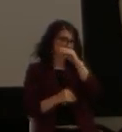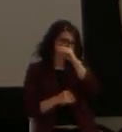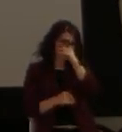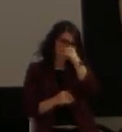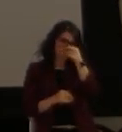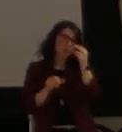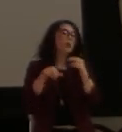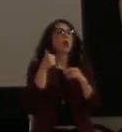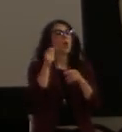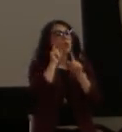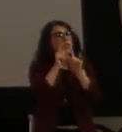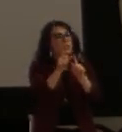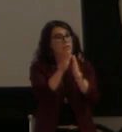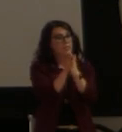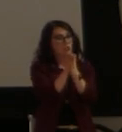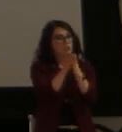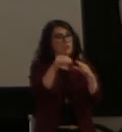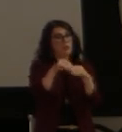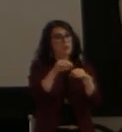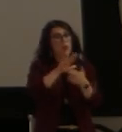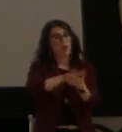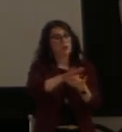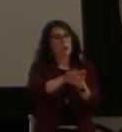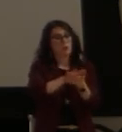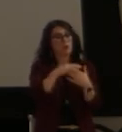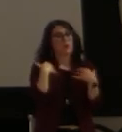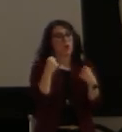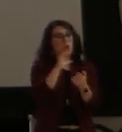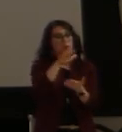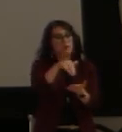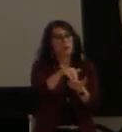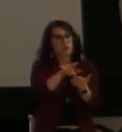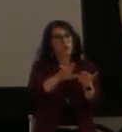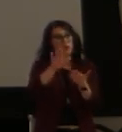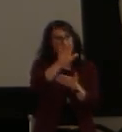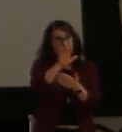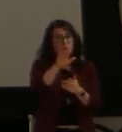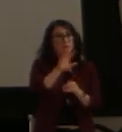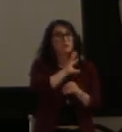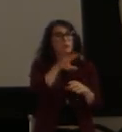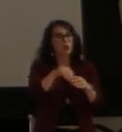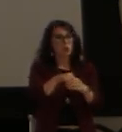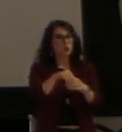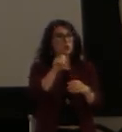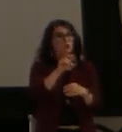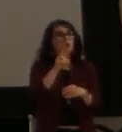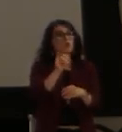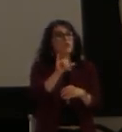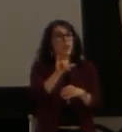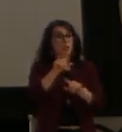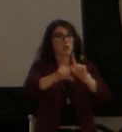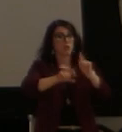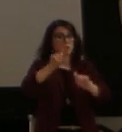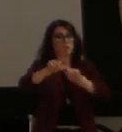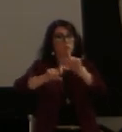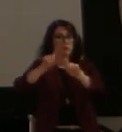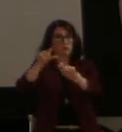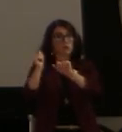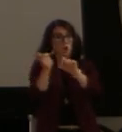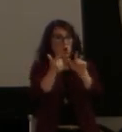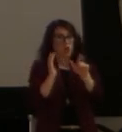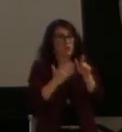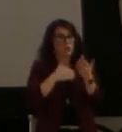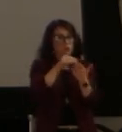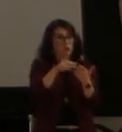Other initiatives within the Academic Health Center colleges that we've worked on include surveying all of our students for them